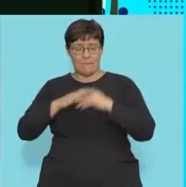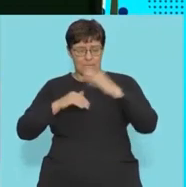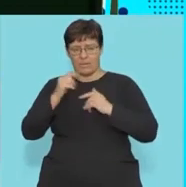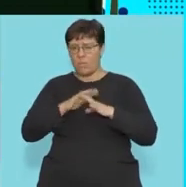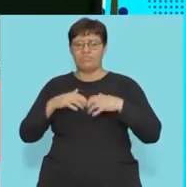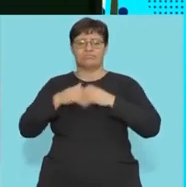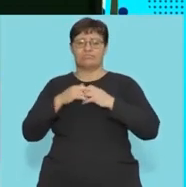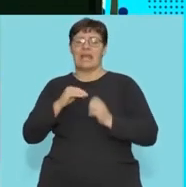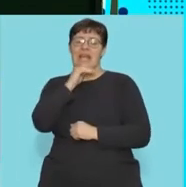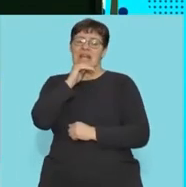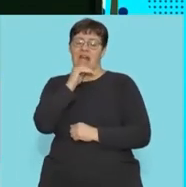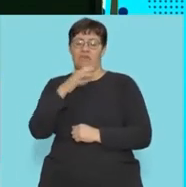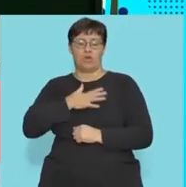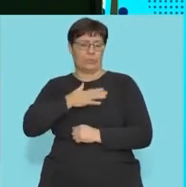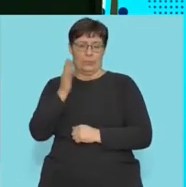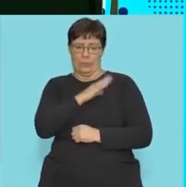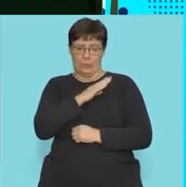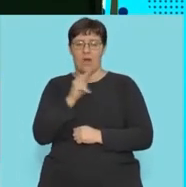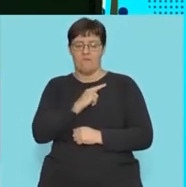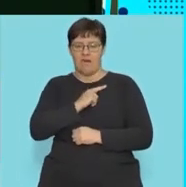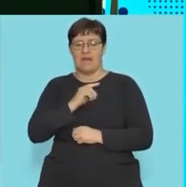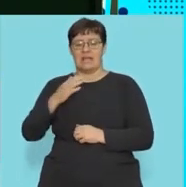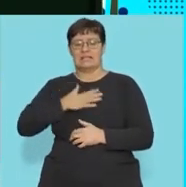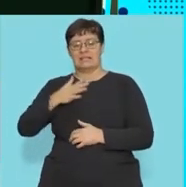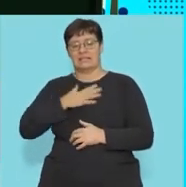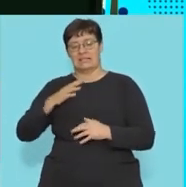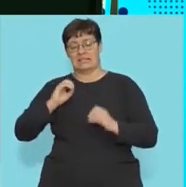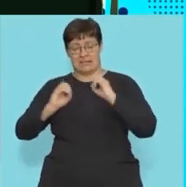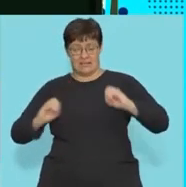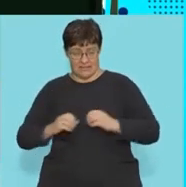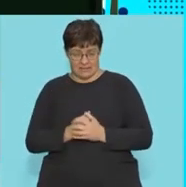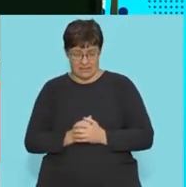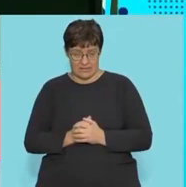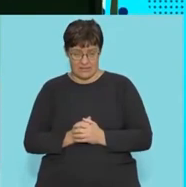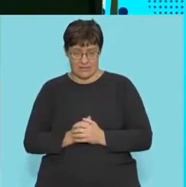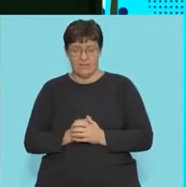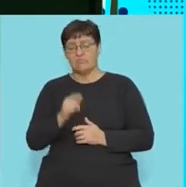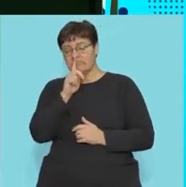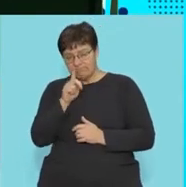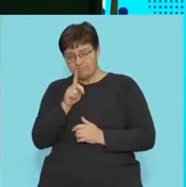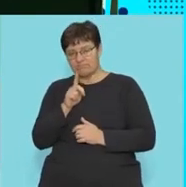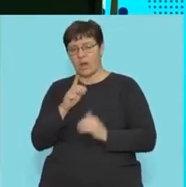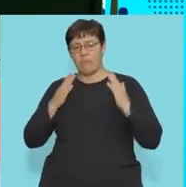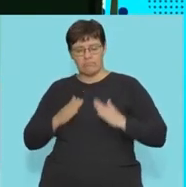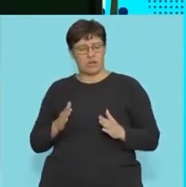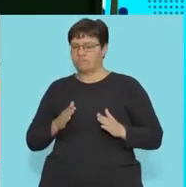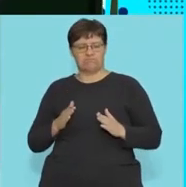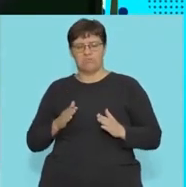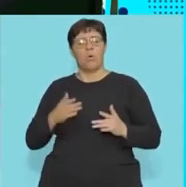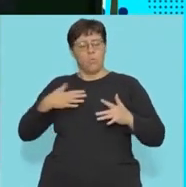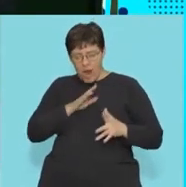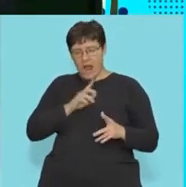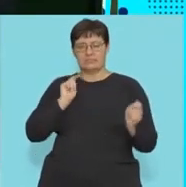to insufficient oxygen during cellular respiration. So the body then resorts to carrying